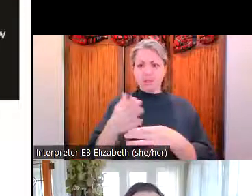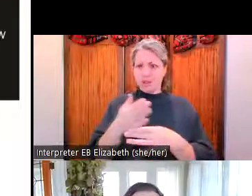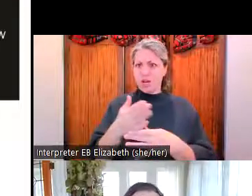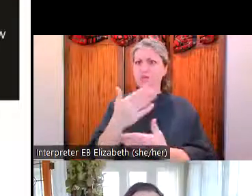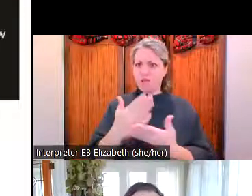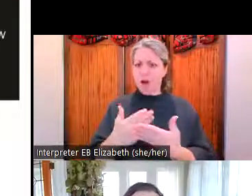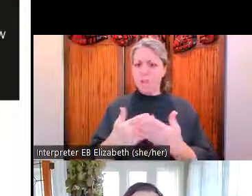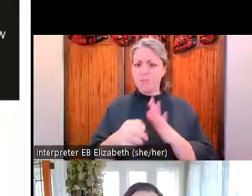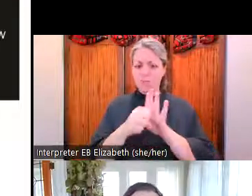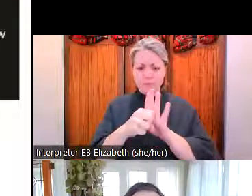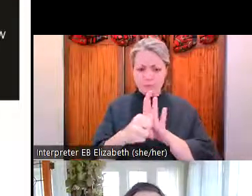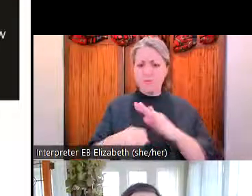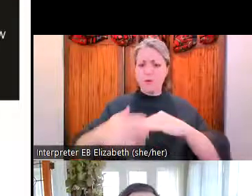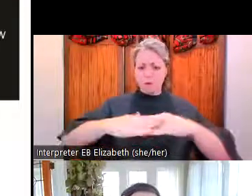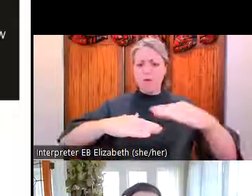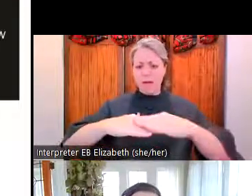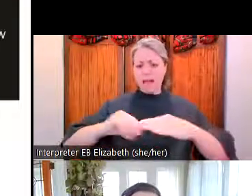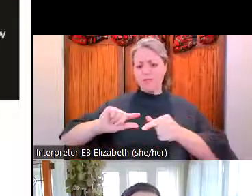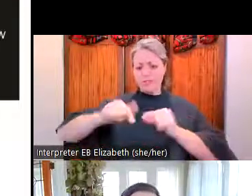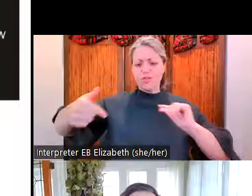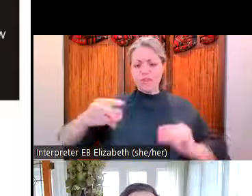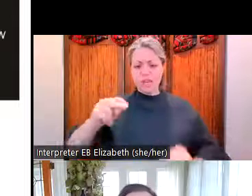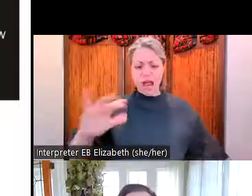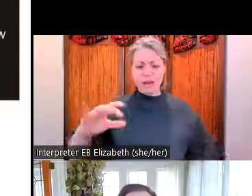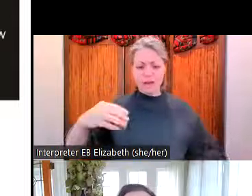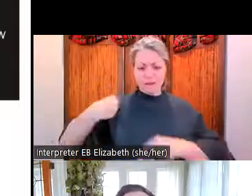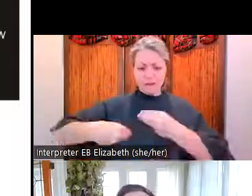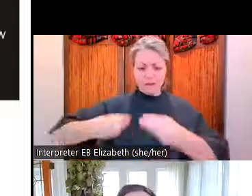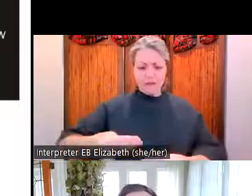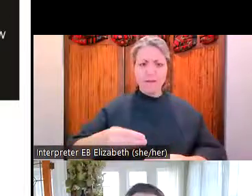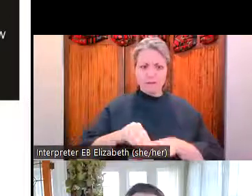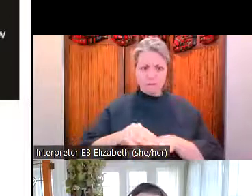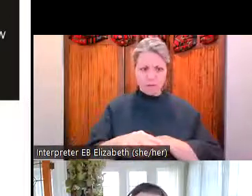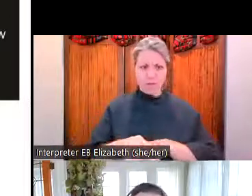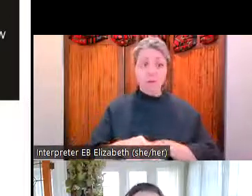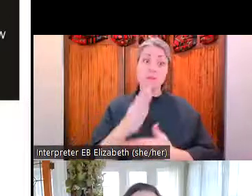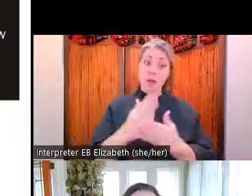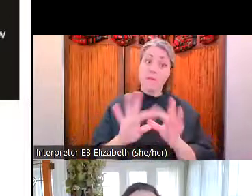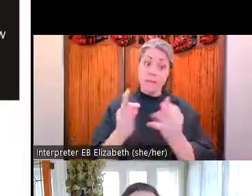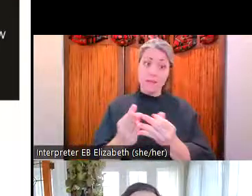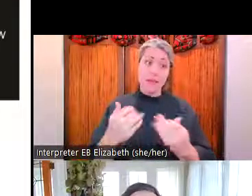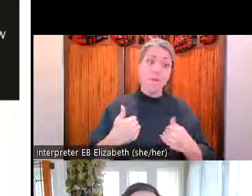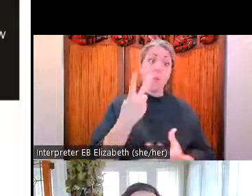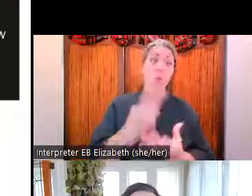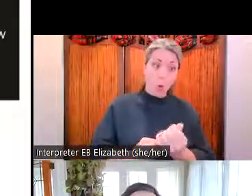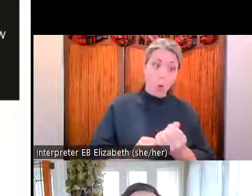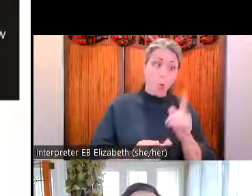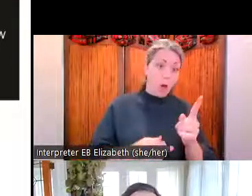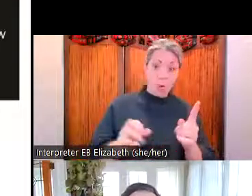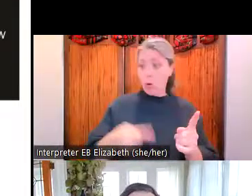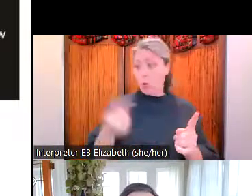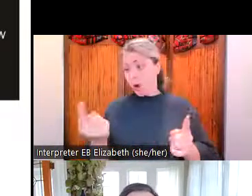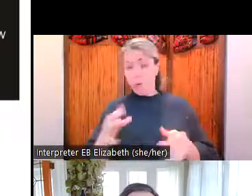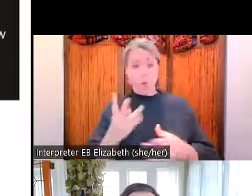including genetic factors, which may be why some families have children with ADHD, autism, or both. There are some